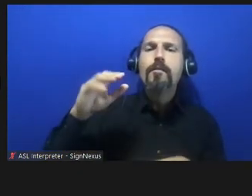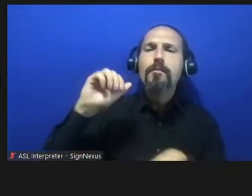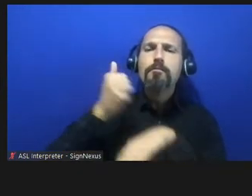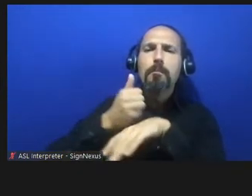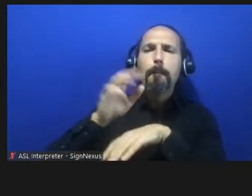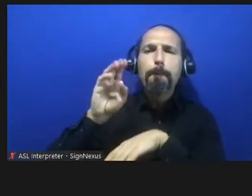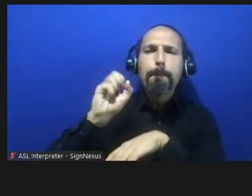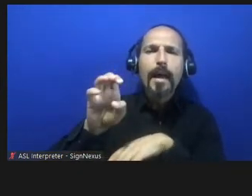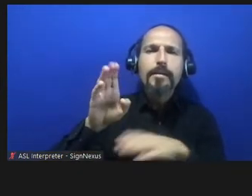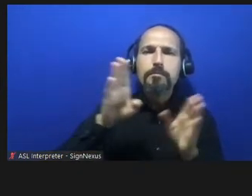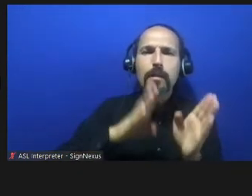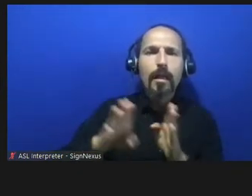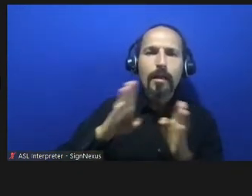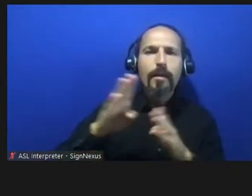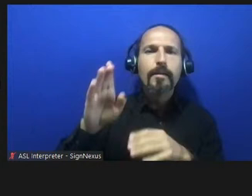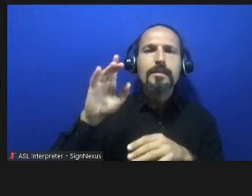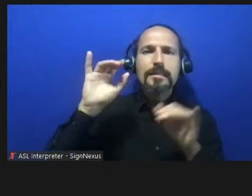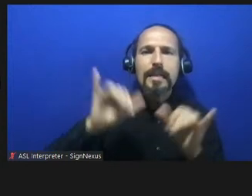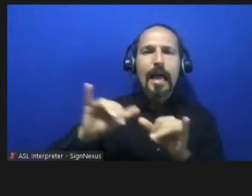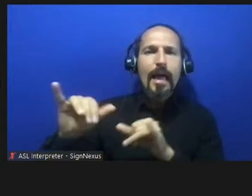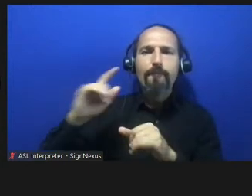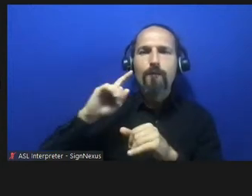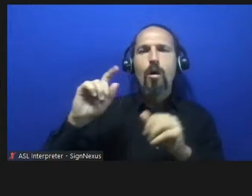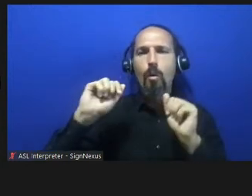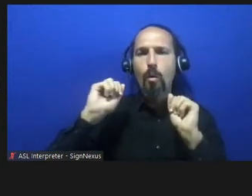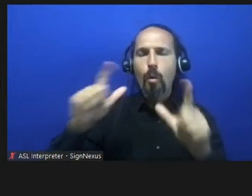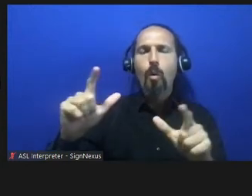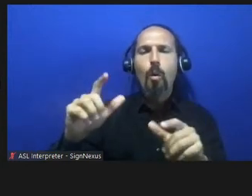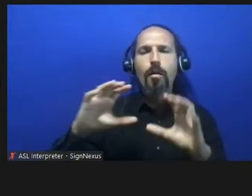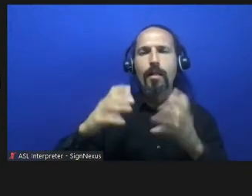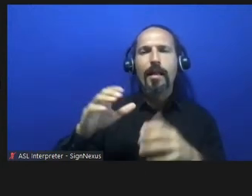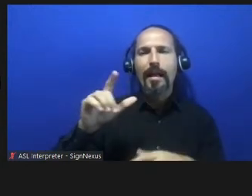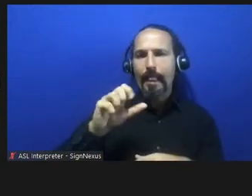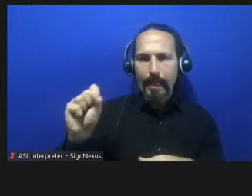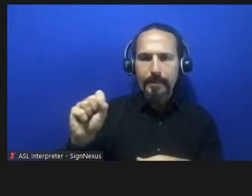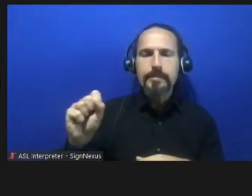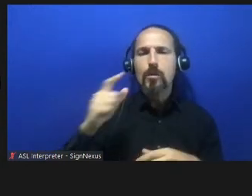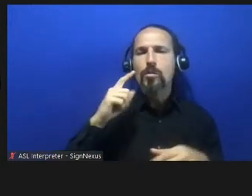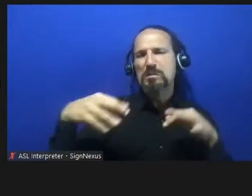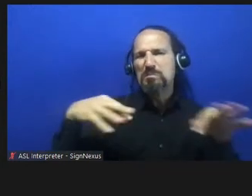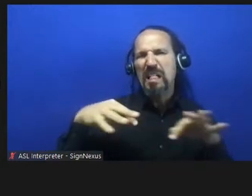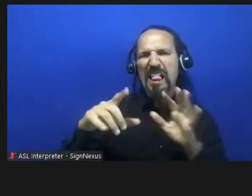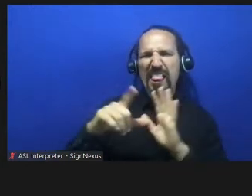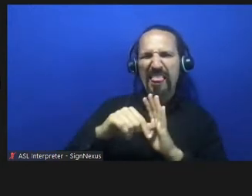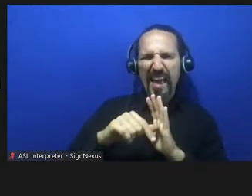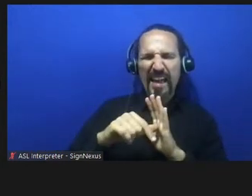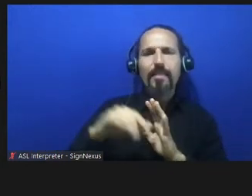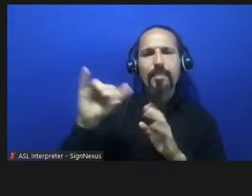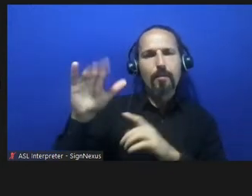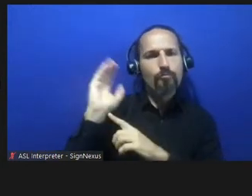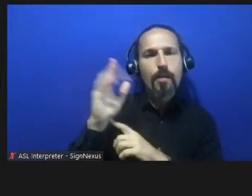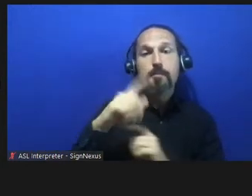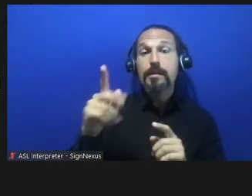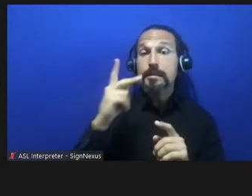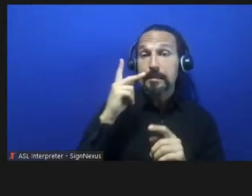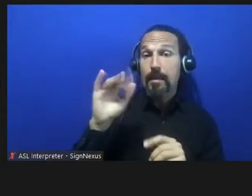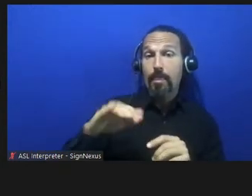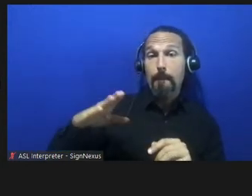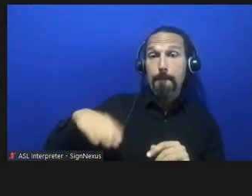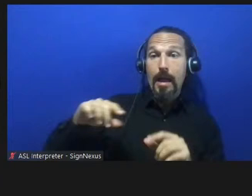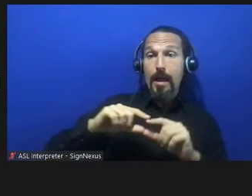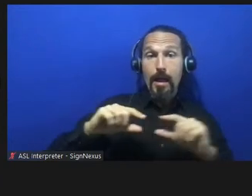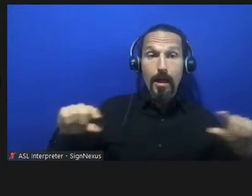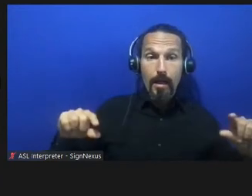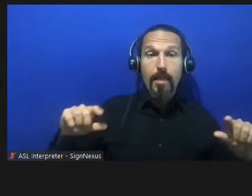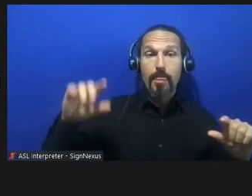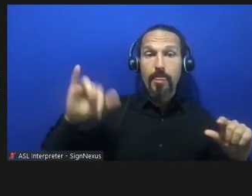tolls for all vehicle classes we'll talk about that a little bit later in the presentation but importantly as you see on the bottom the toll rate